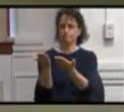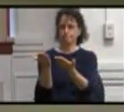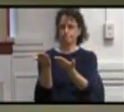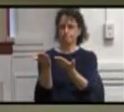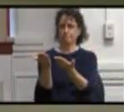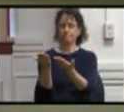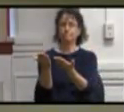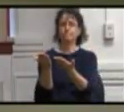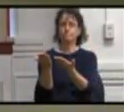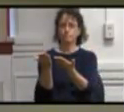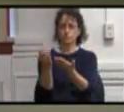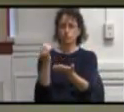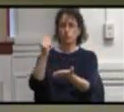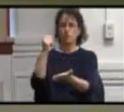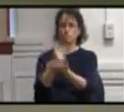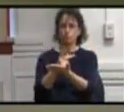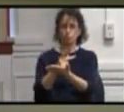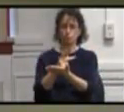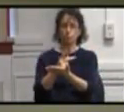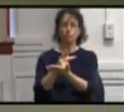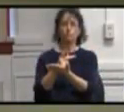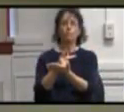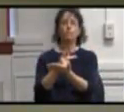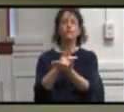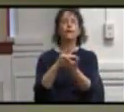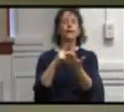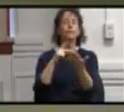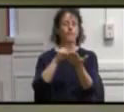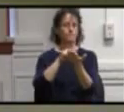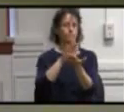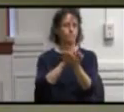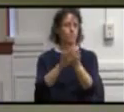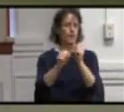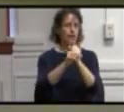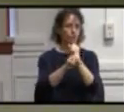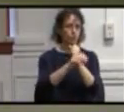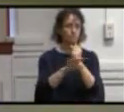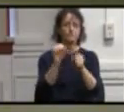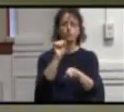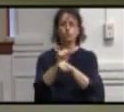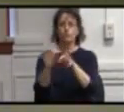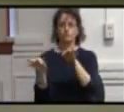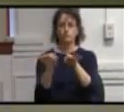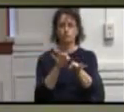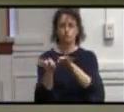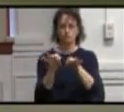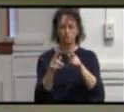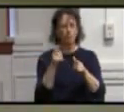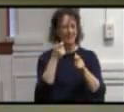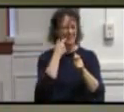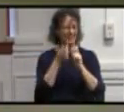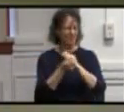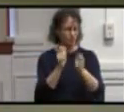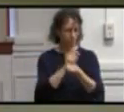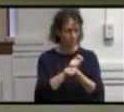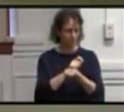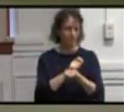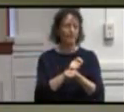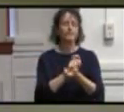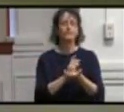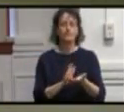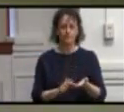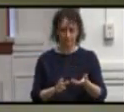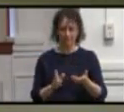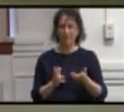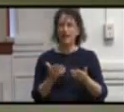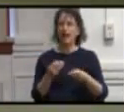we approve the job listing and the job description as revised and circulated